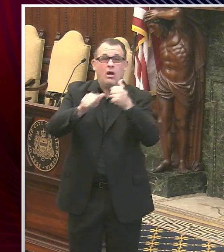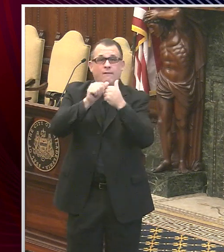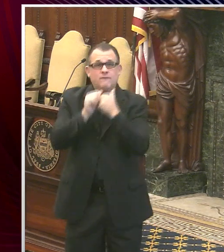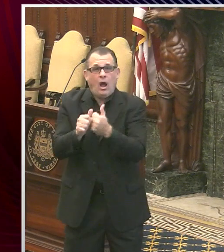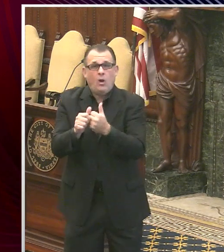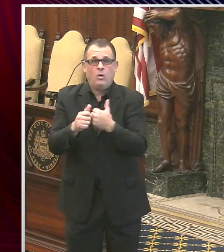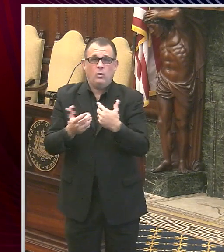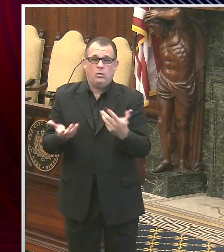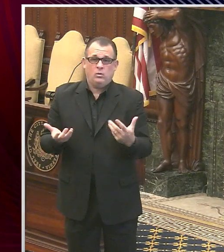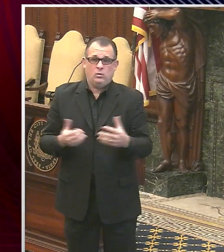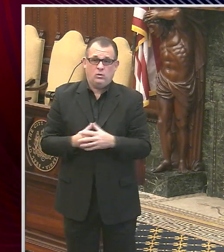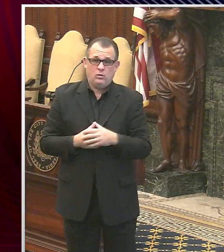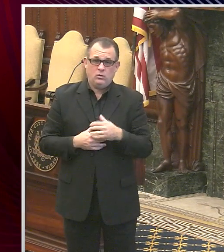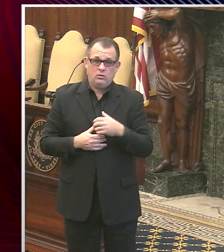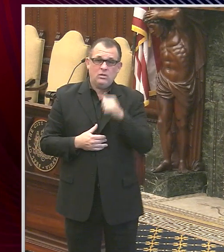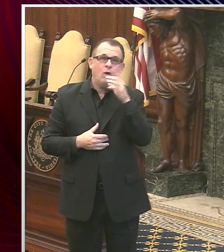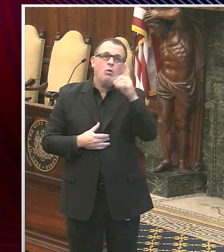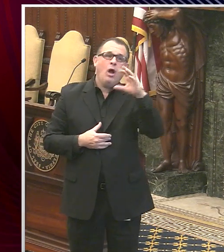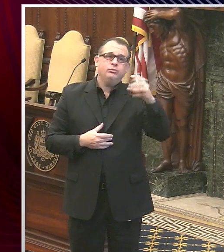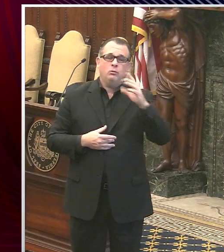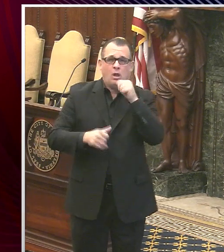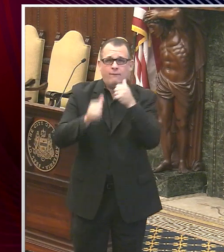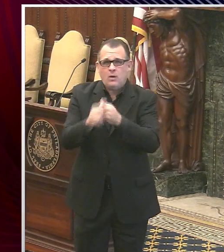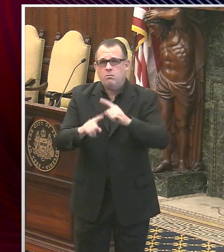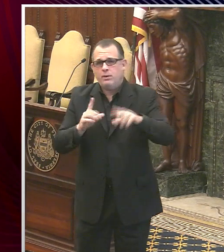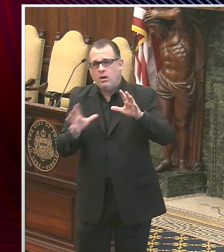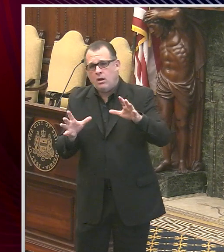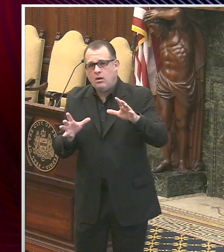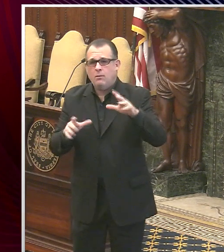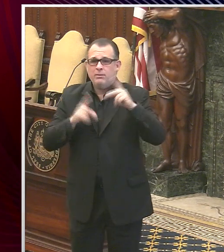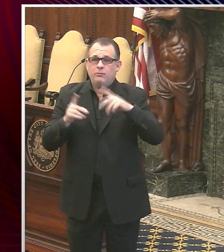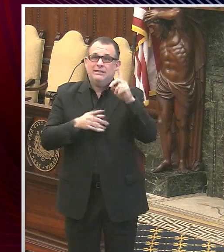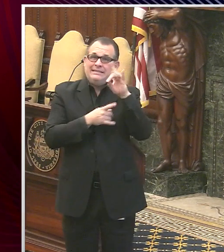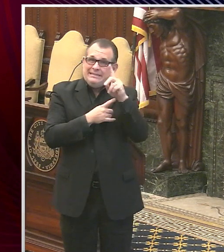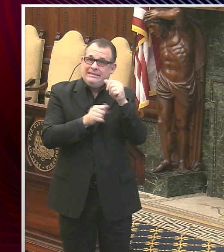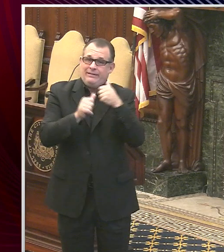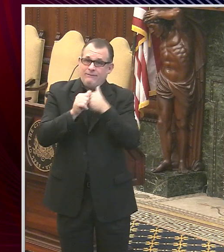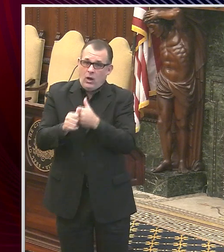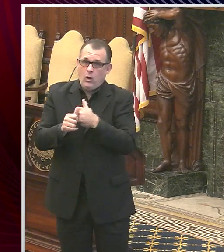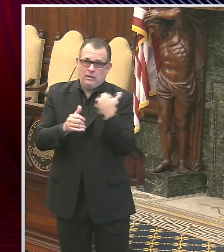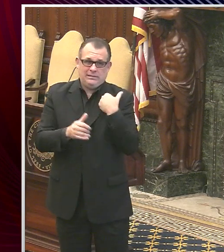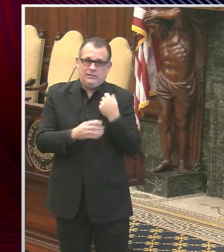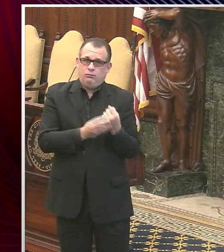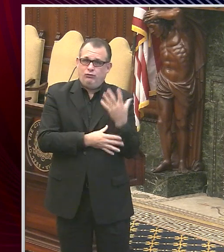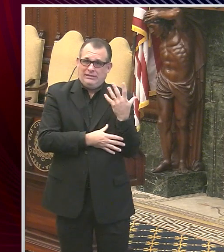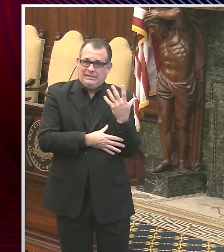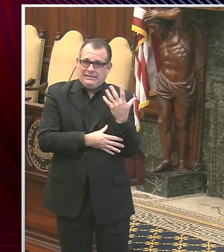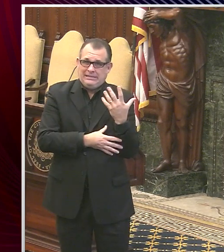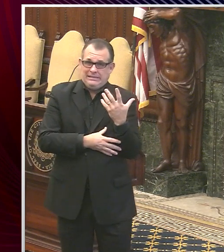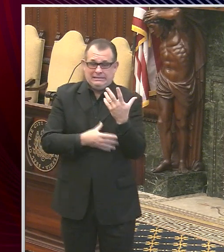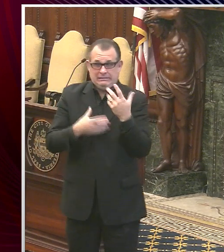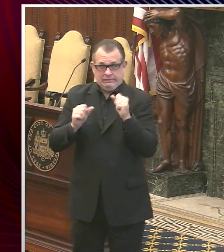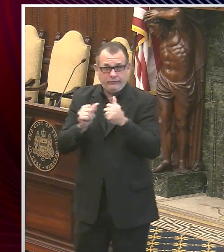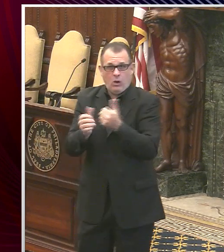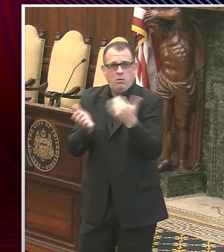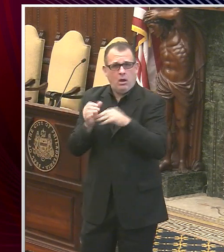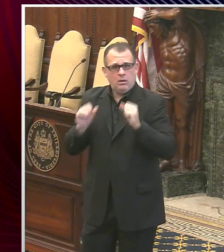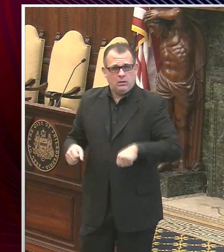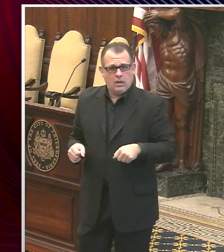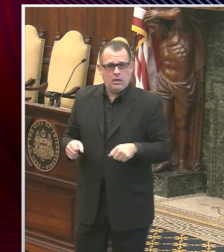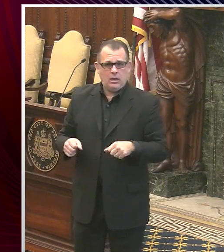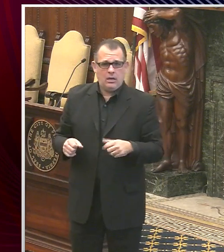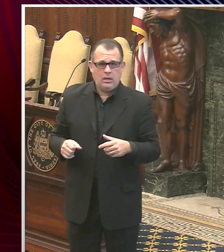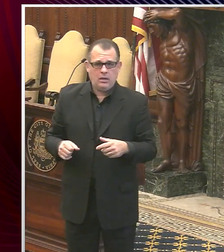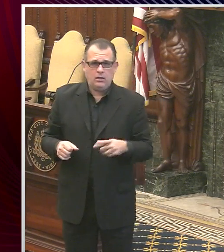be 100%, but that many people will. I think many people did do that in the spring, and so they can do that again now. The bottom line is, though, people don't follow it and it